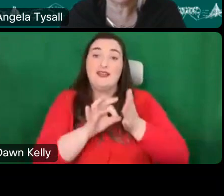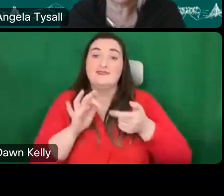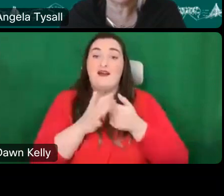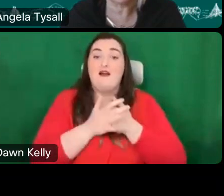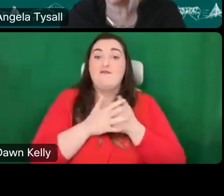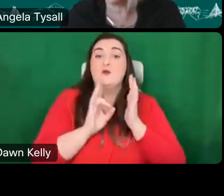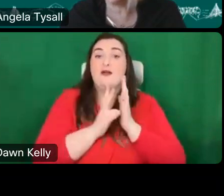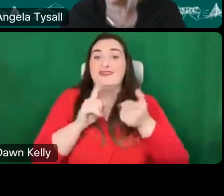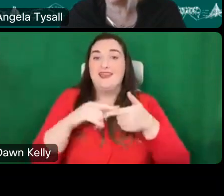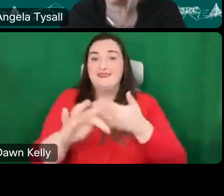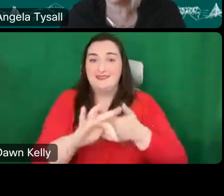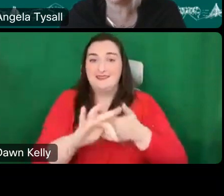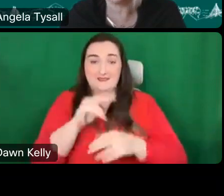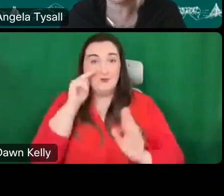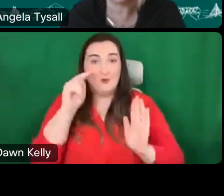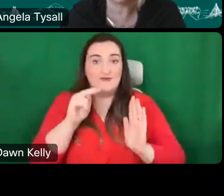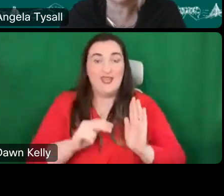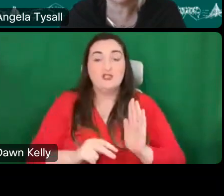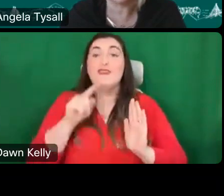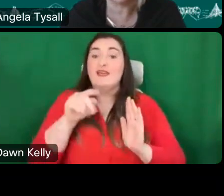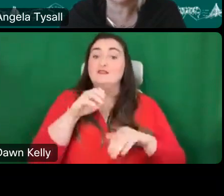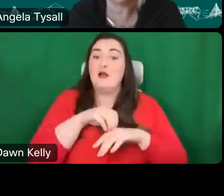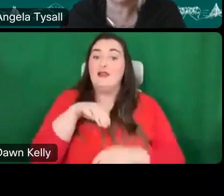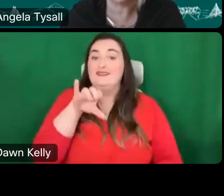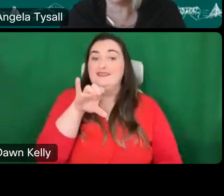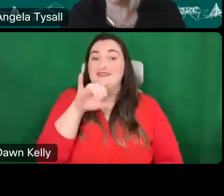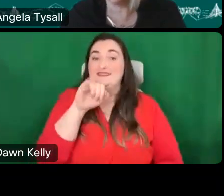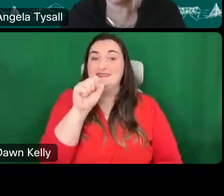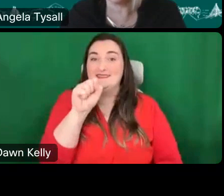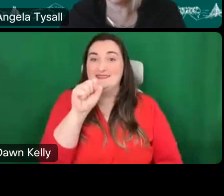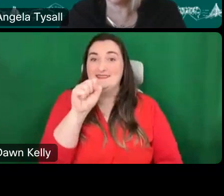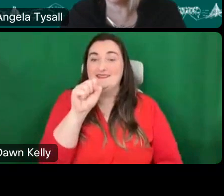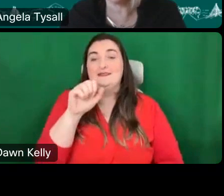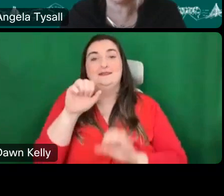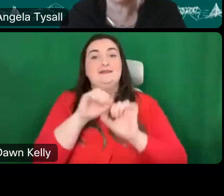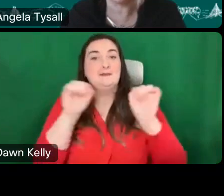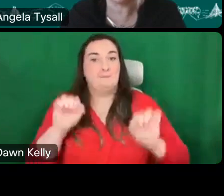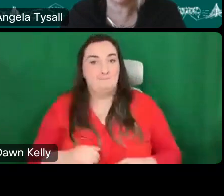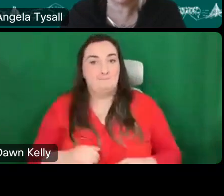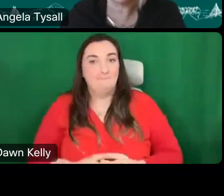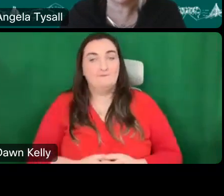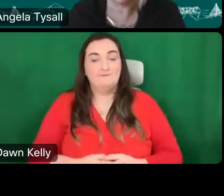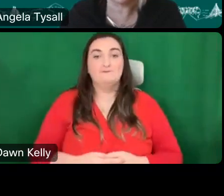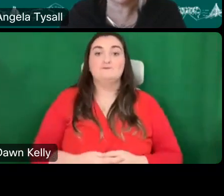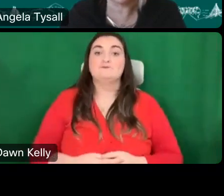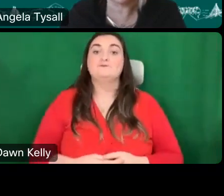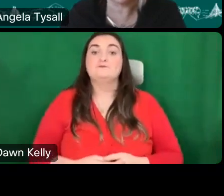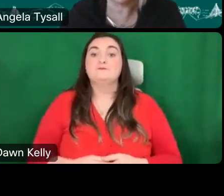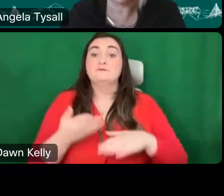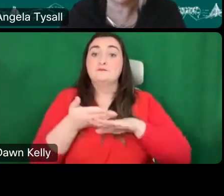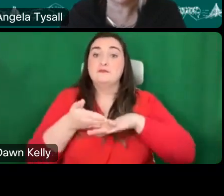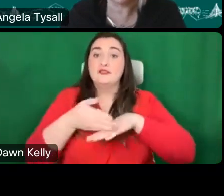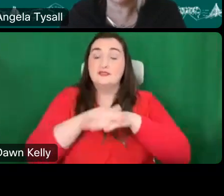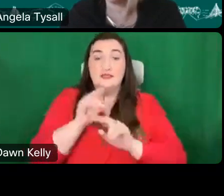notifications. And that is on the CIS system, the CIS system. And the death notification